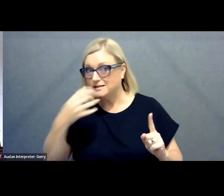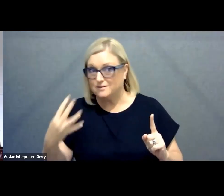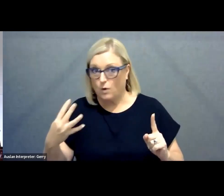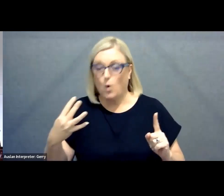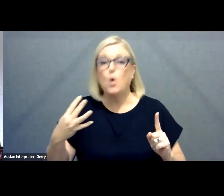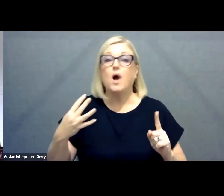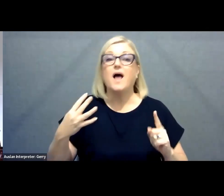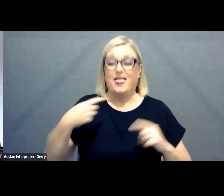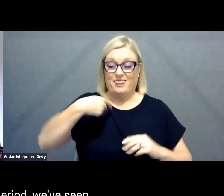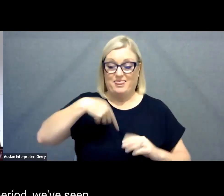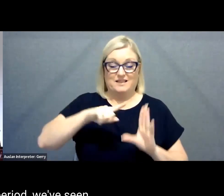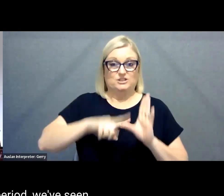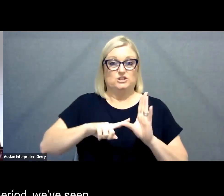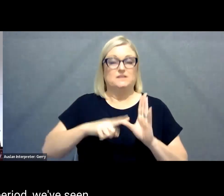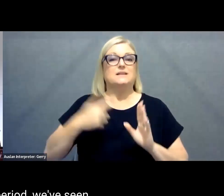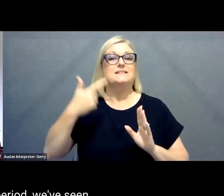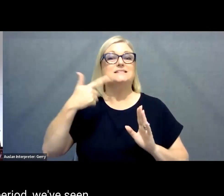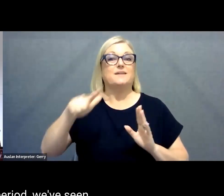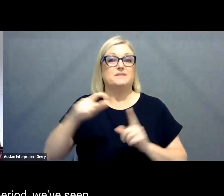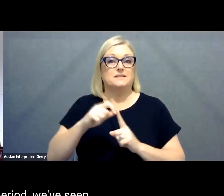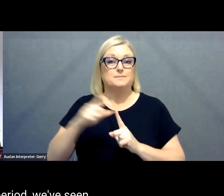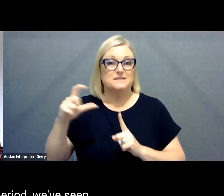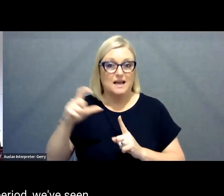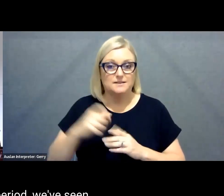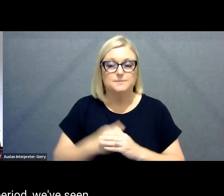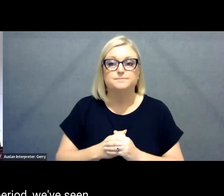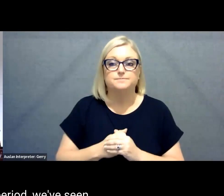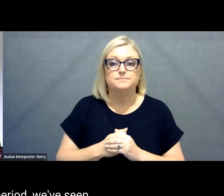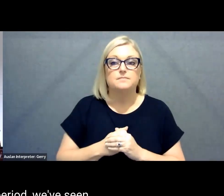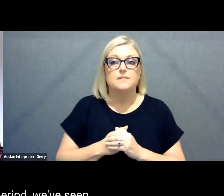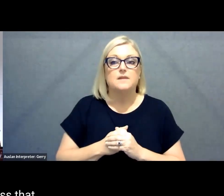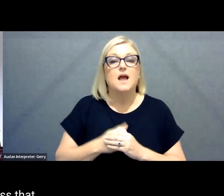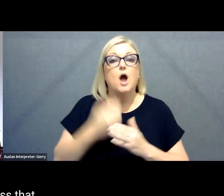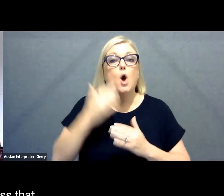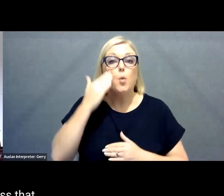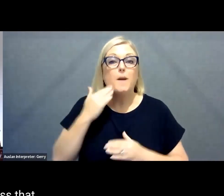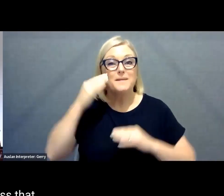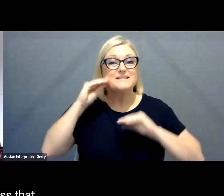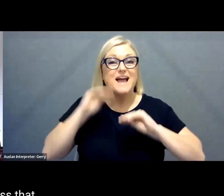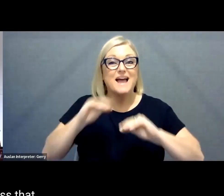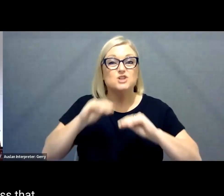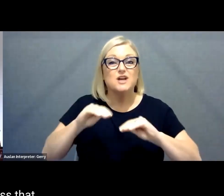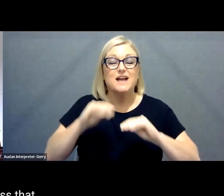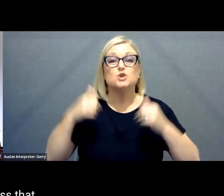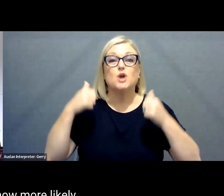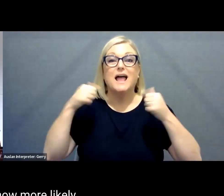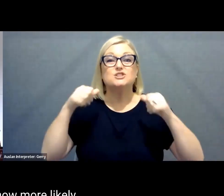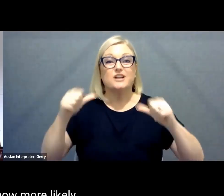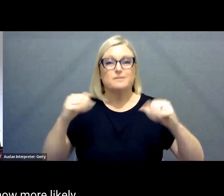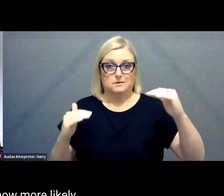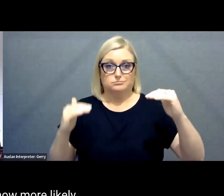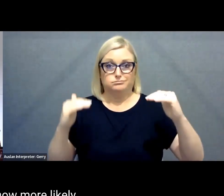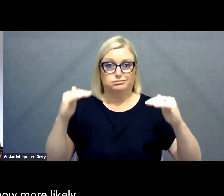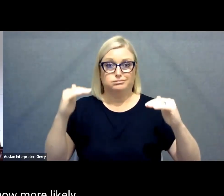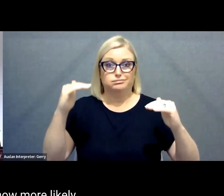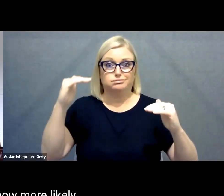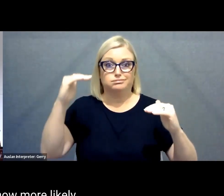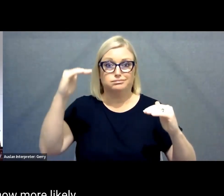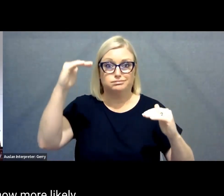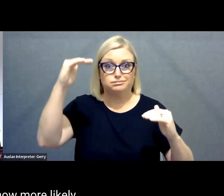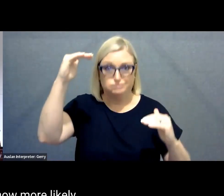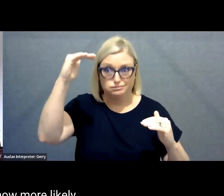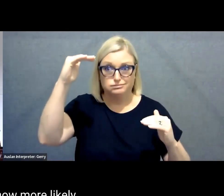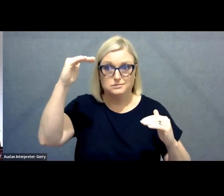year. Over the same period, we've seen women's educational attainment surpass that of their male peers, with women now more likely to be